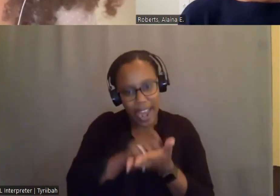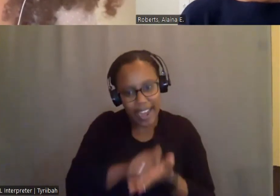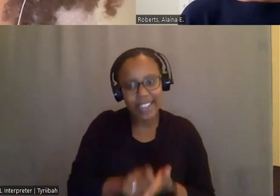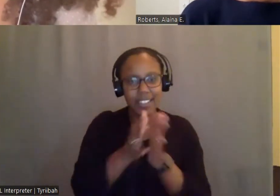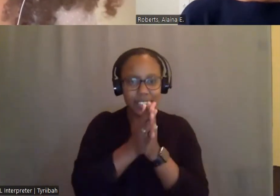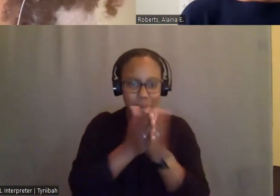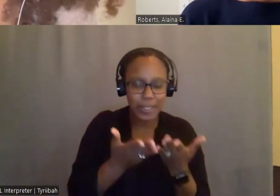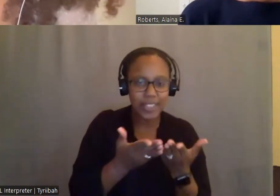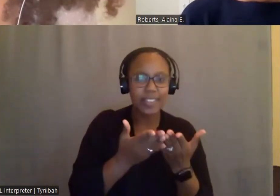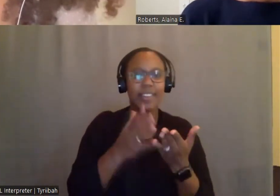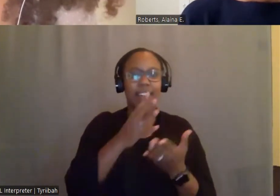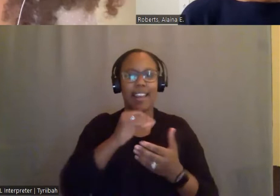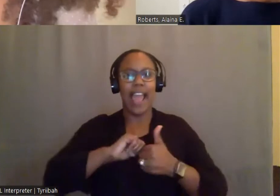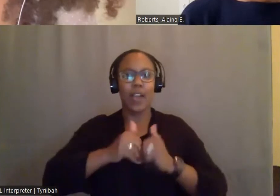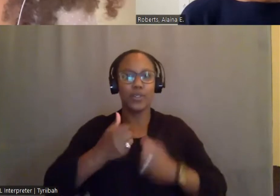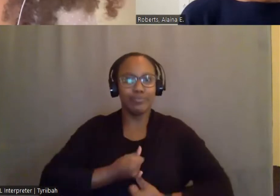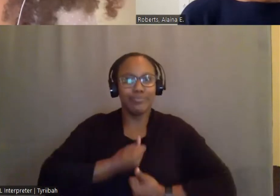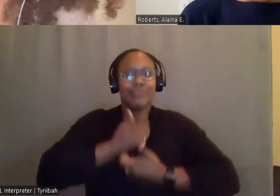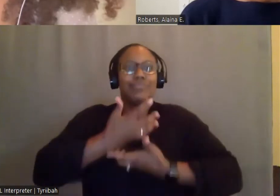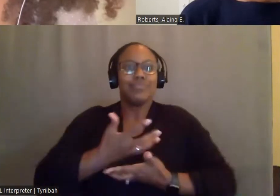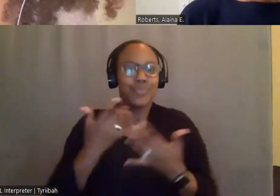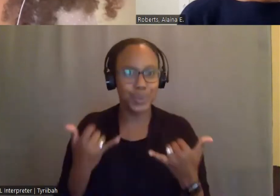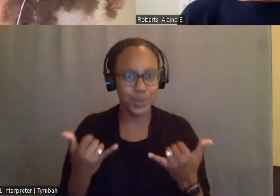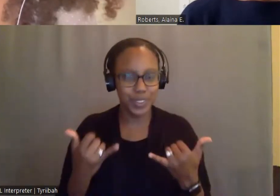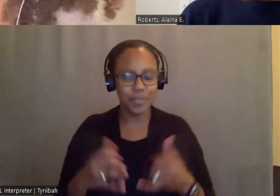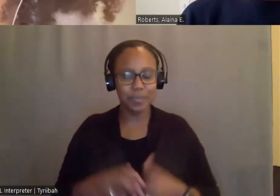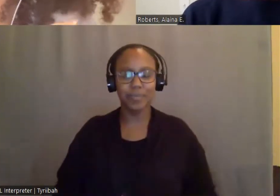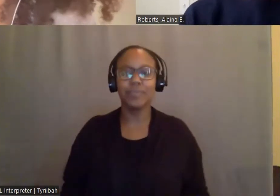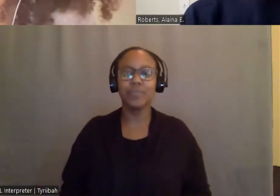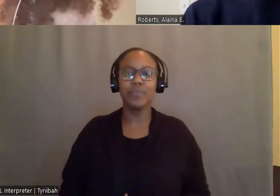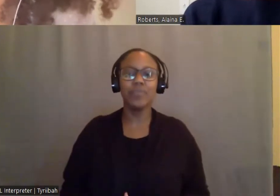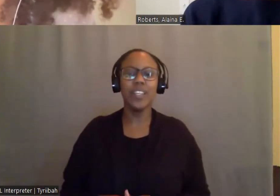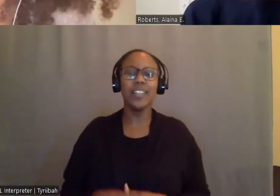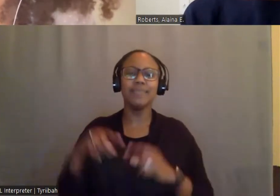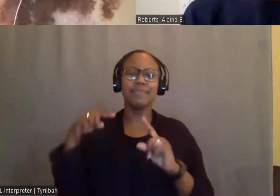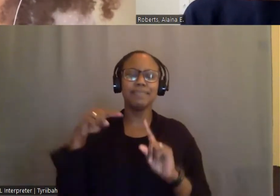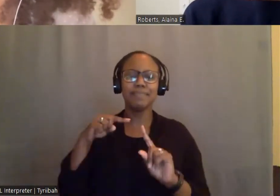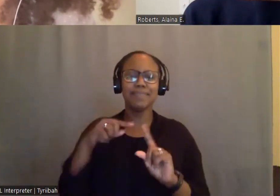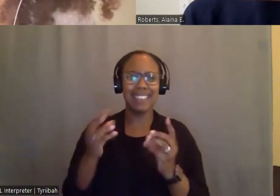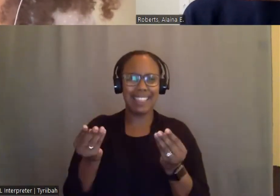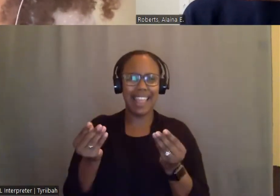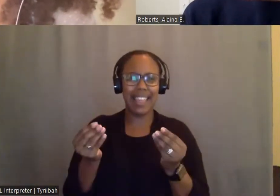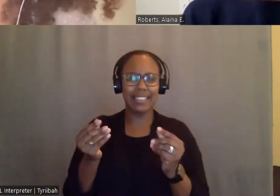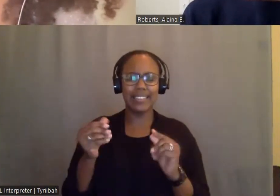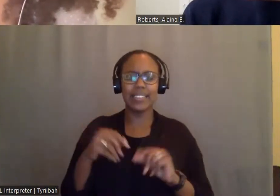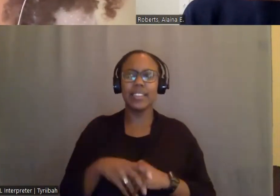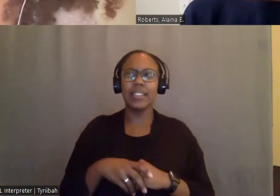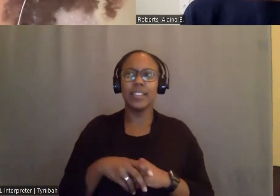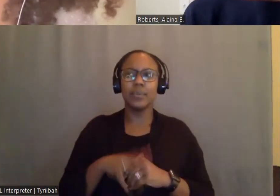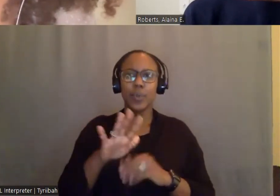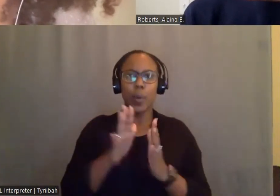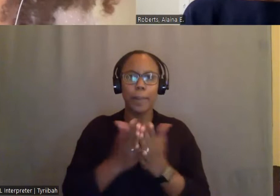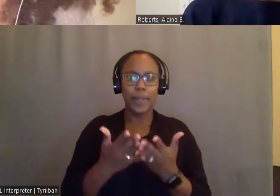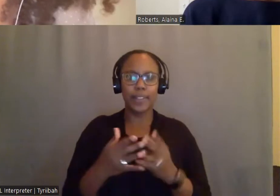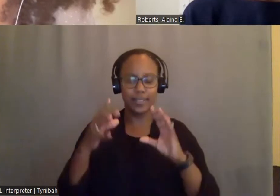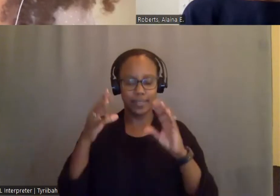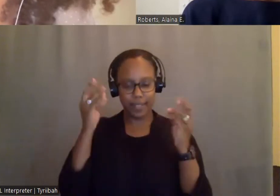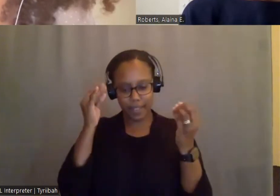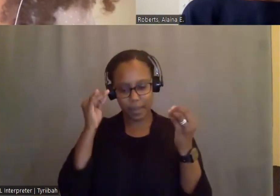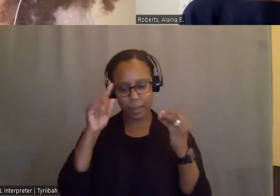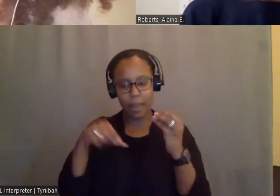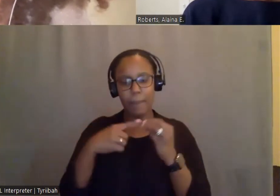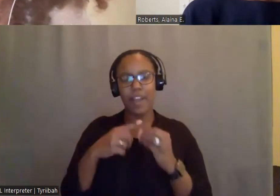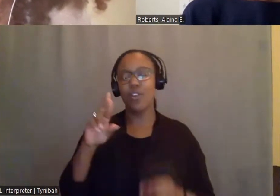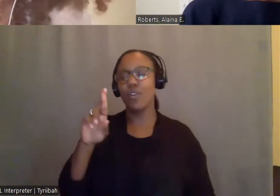us today. And as we talk about land, what you write in your book, in terms of thinking about reparations, you